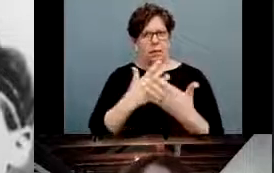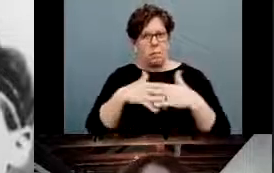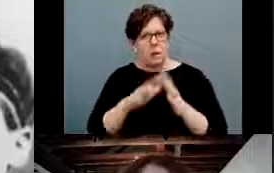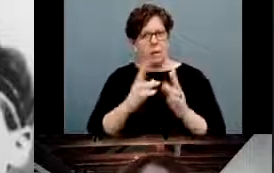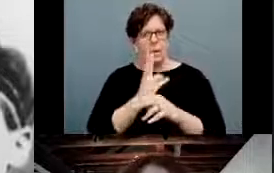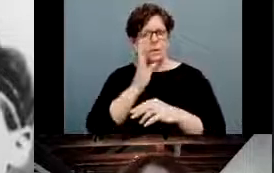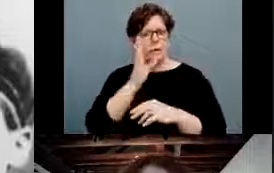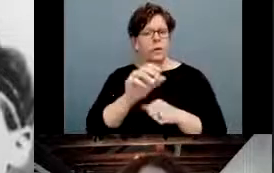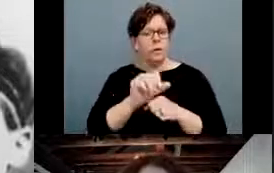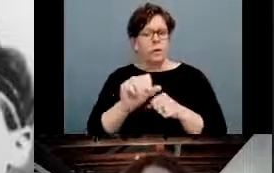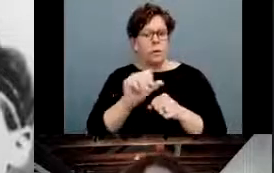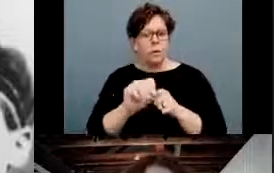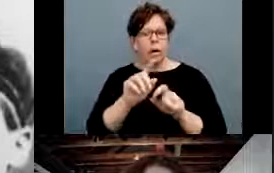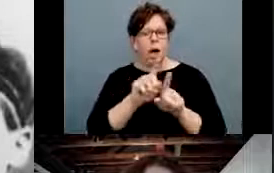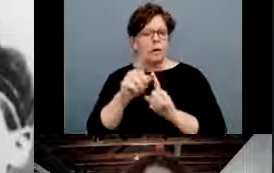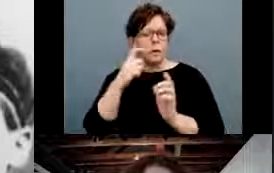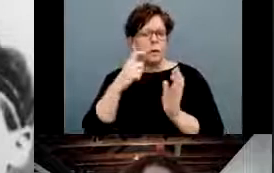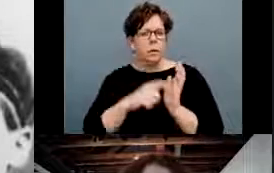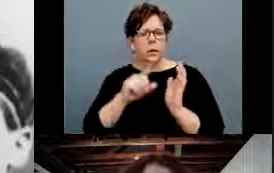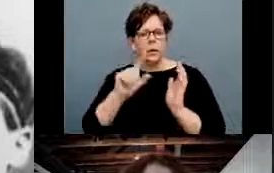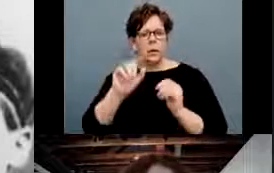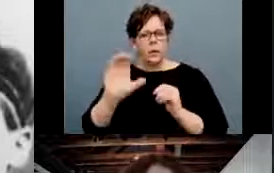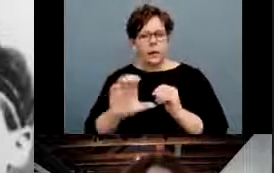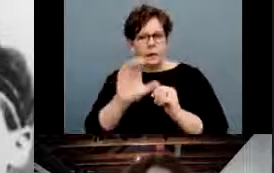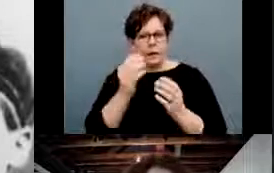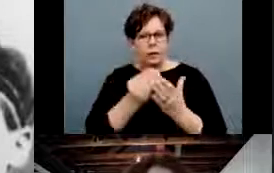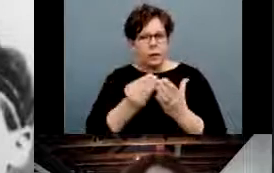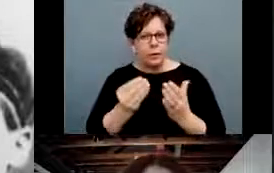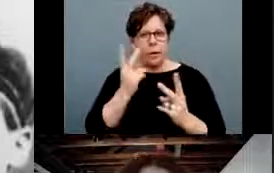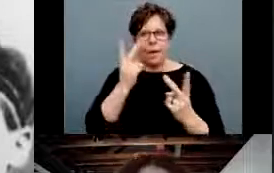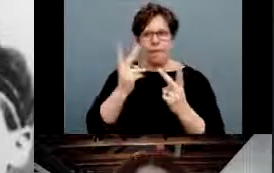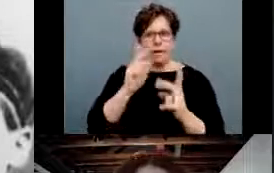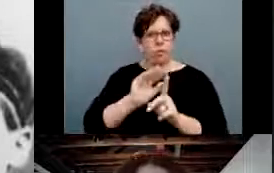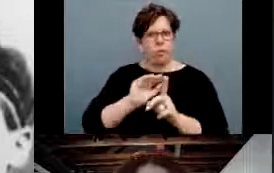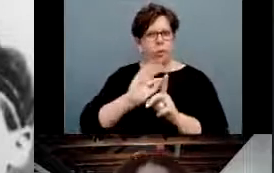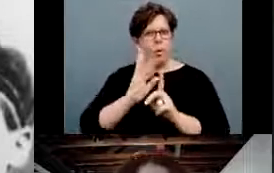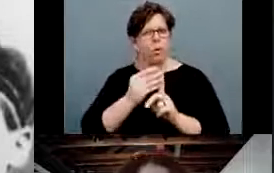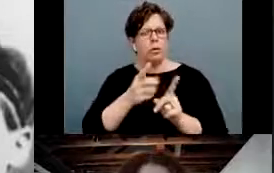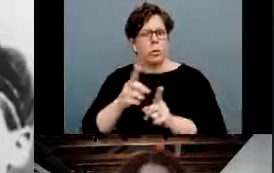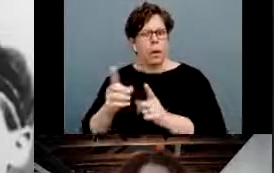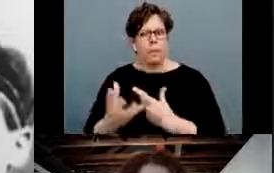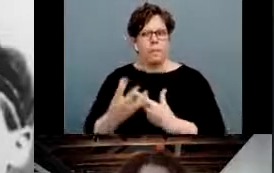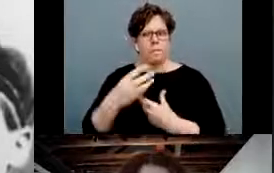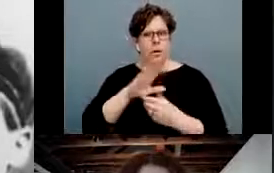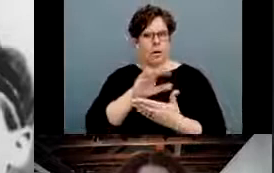to develop a keen eye for 20th century material and visual culture.